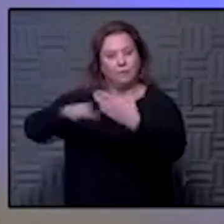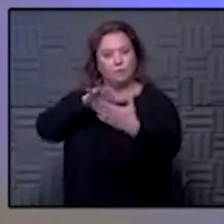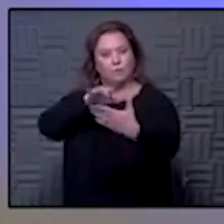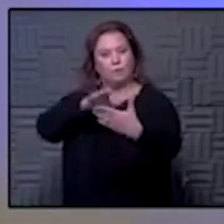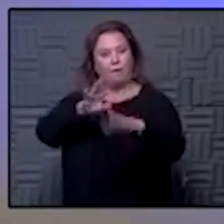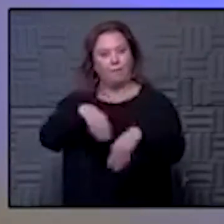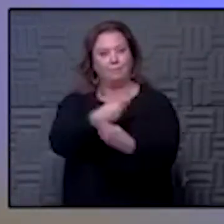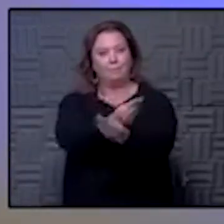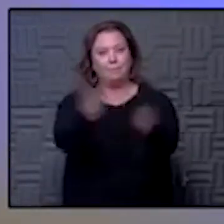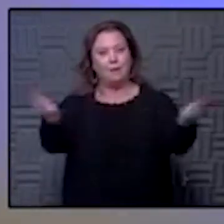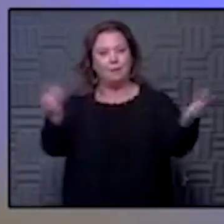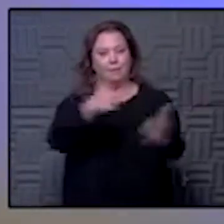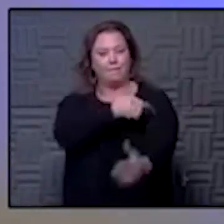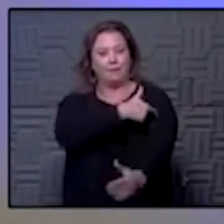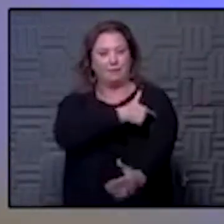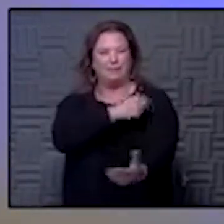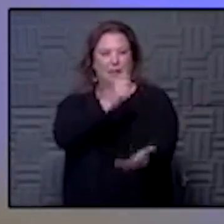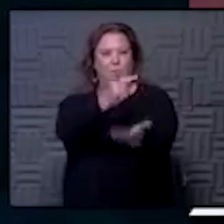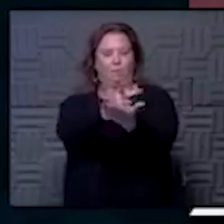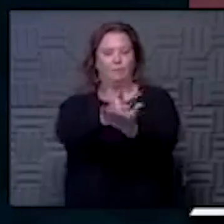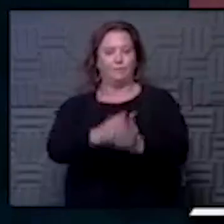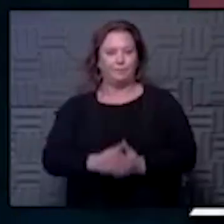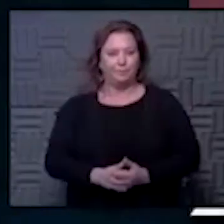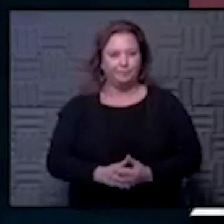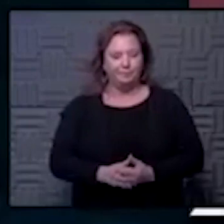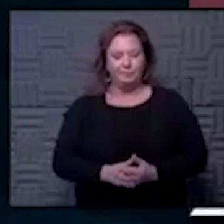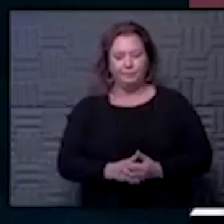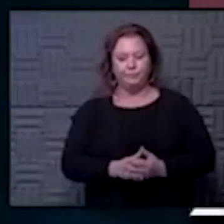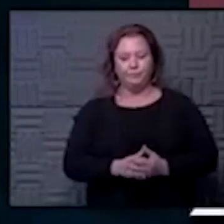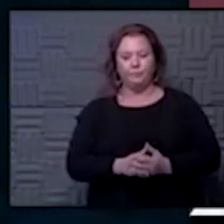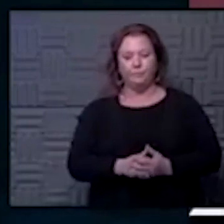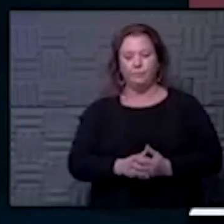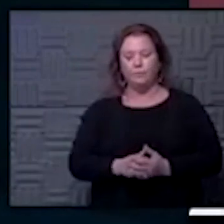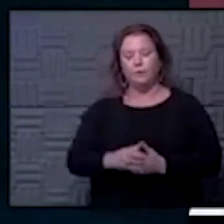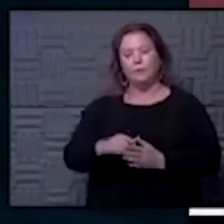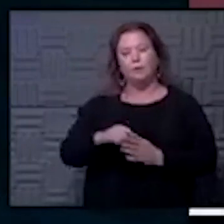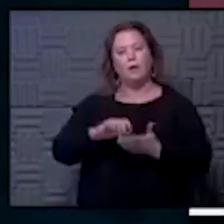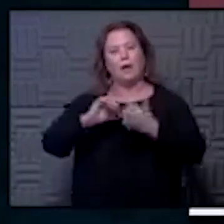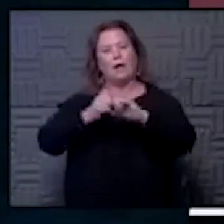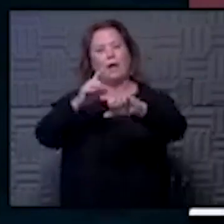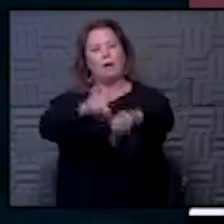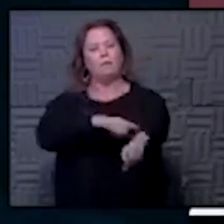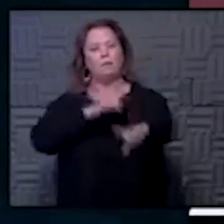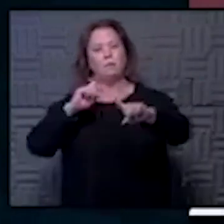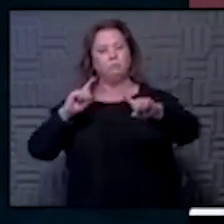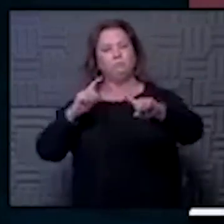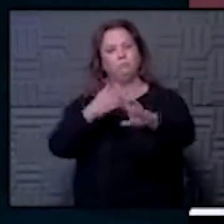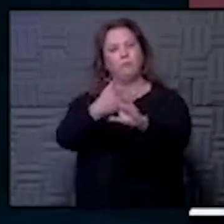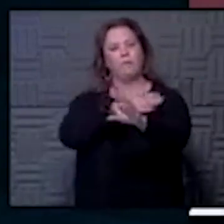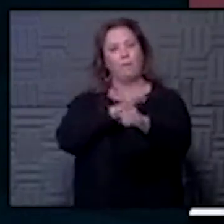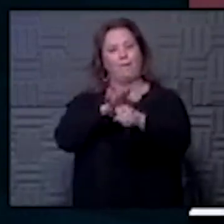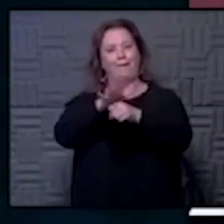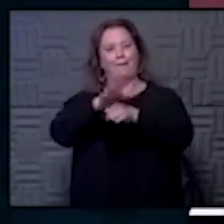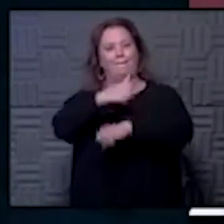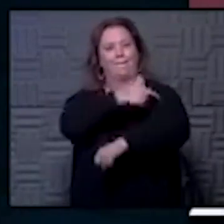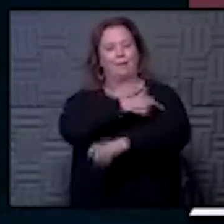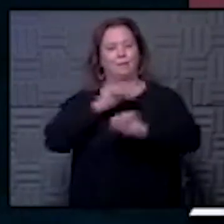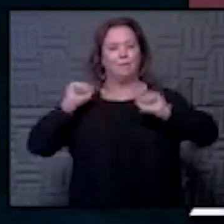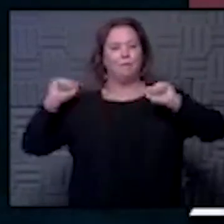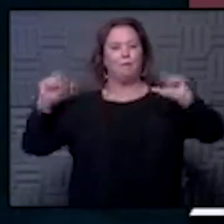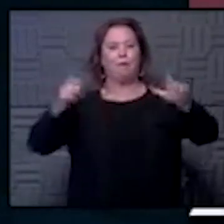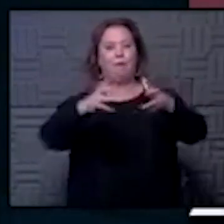to the public that are approved. So, Barbara, I think one of the questions is how long before there's enough vaccine for every